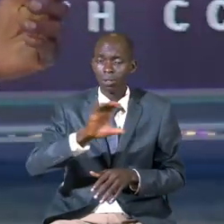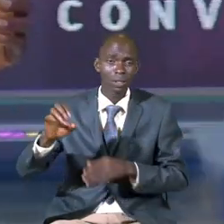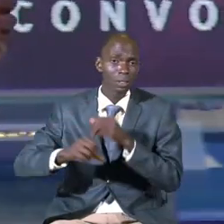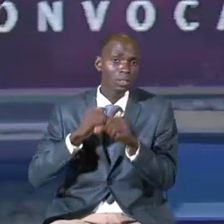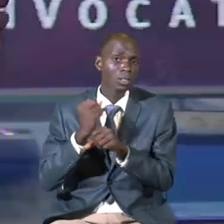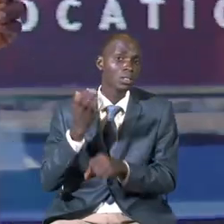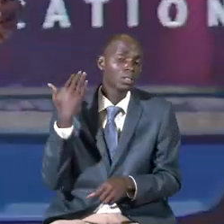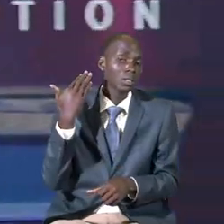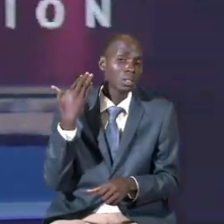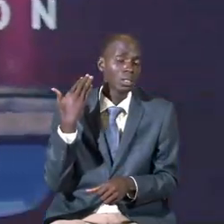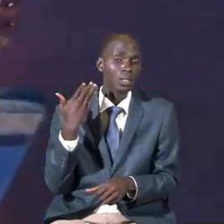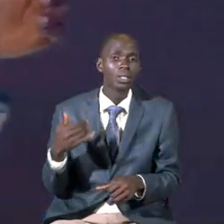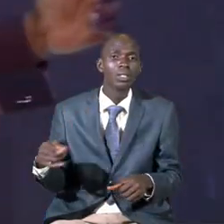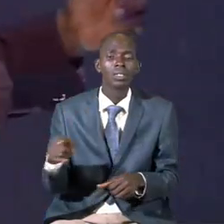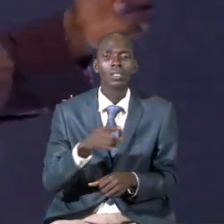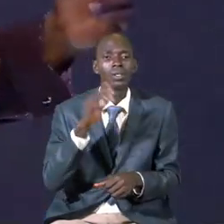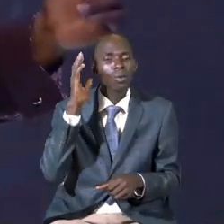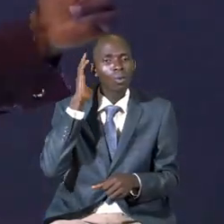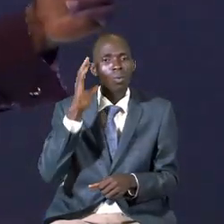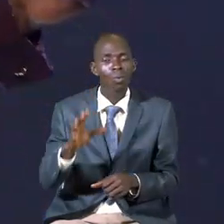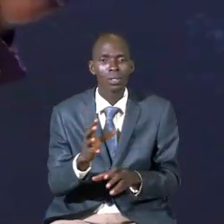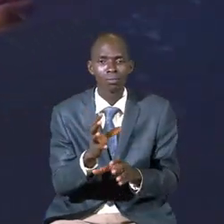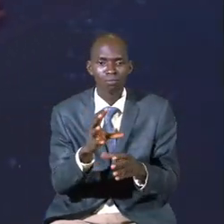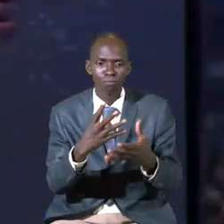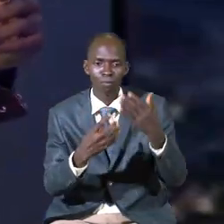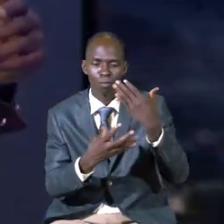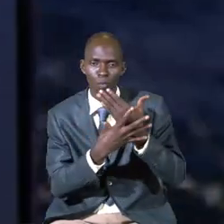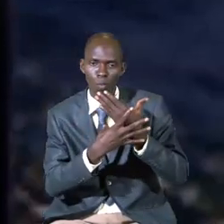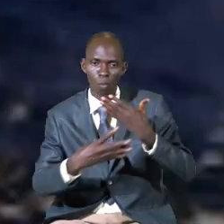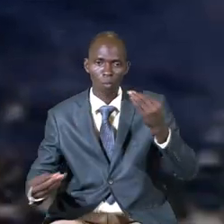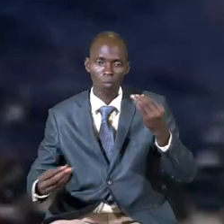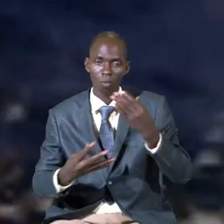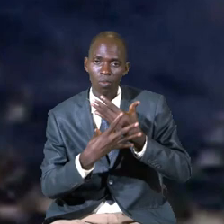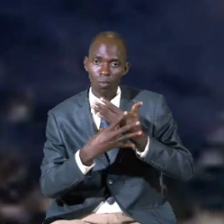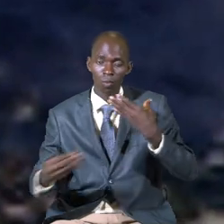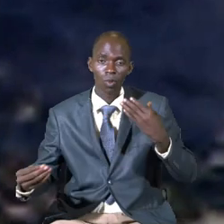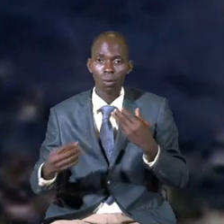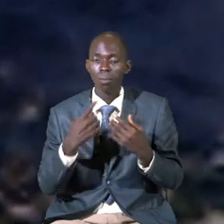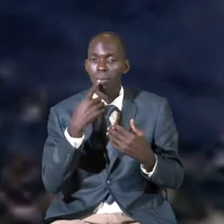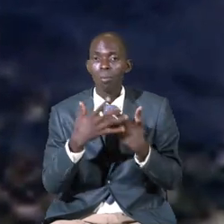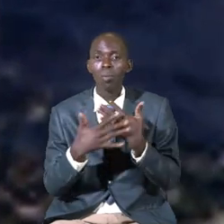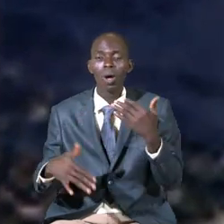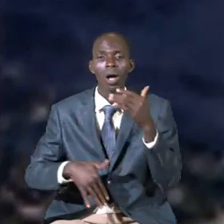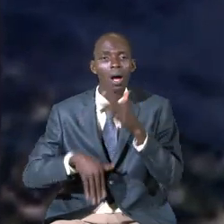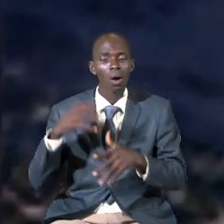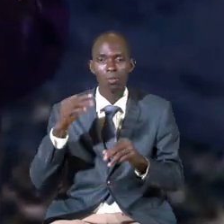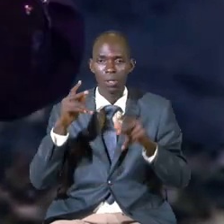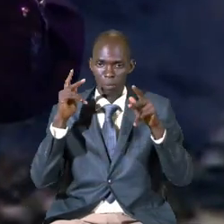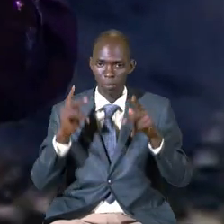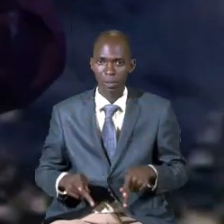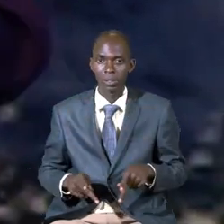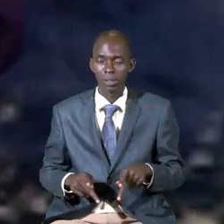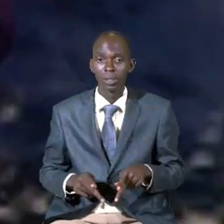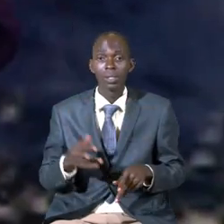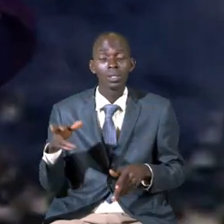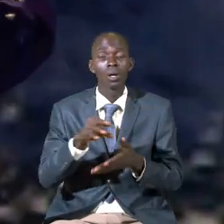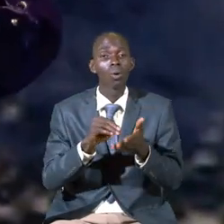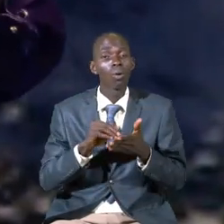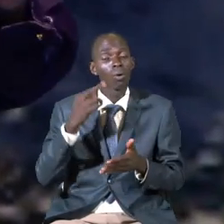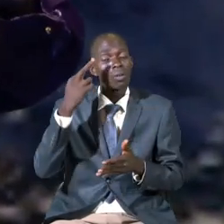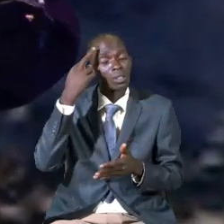will suck blood out of the body of the person their reasoning was the